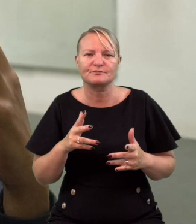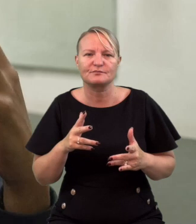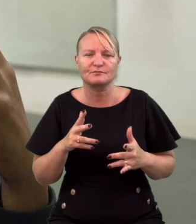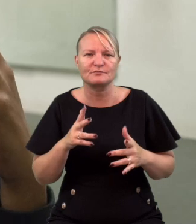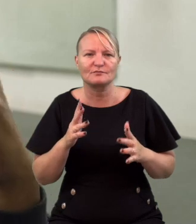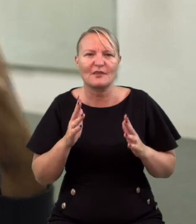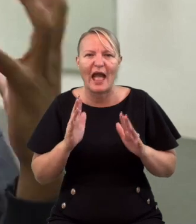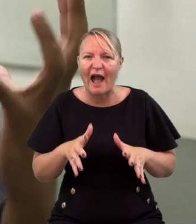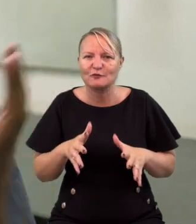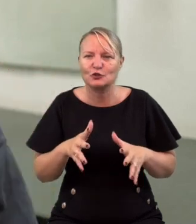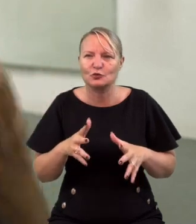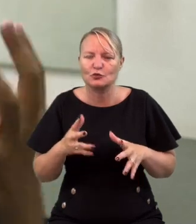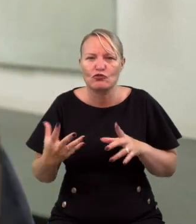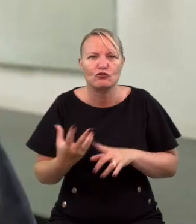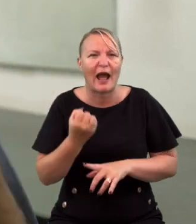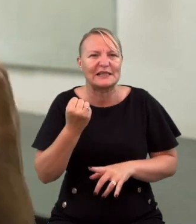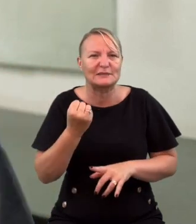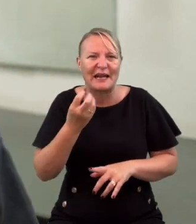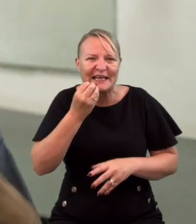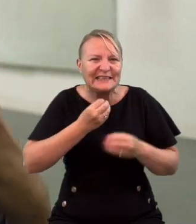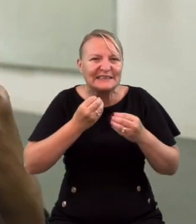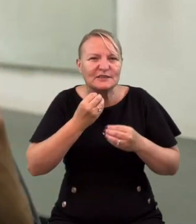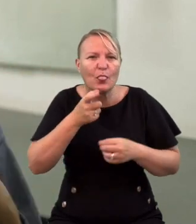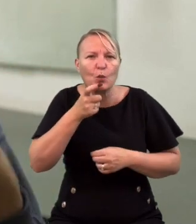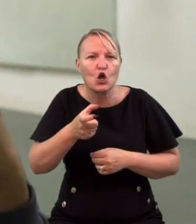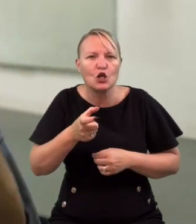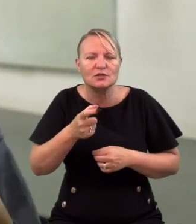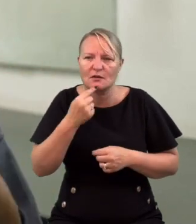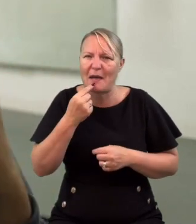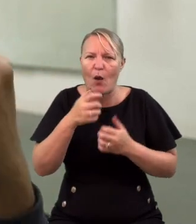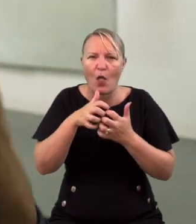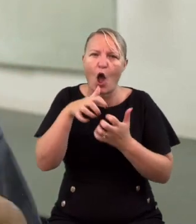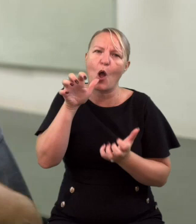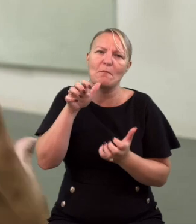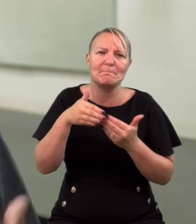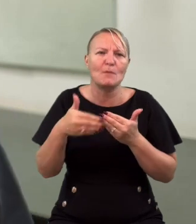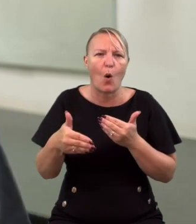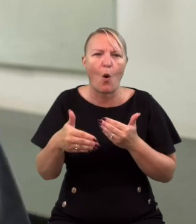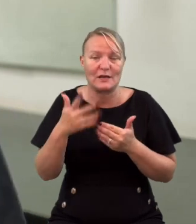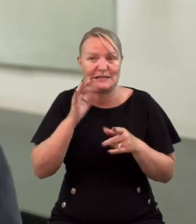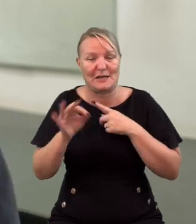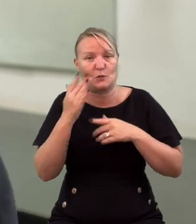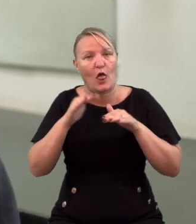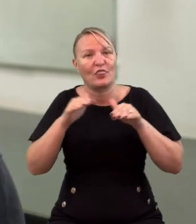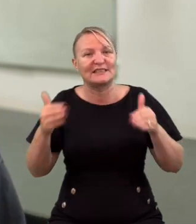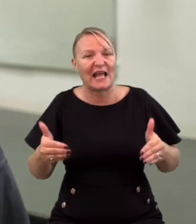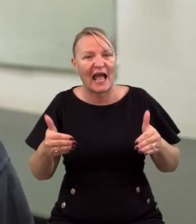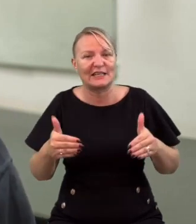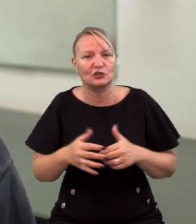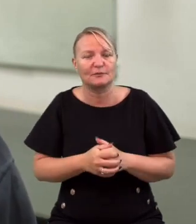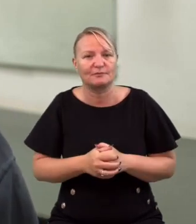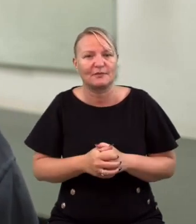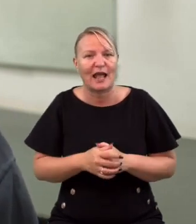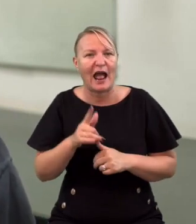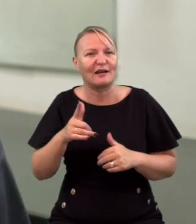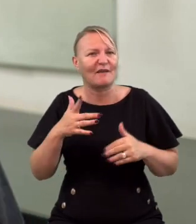like almost eat every single word and just like open my mouth more, especially on stage.